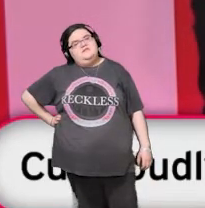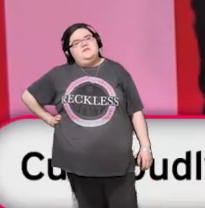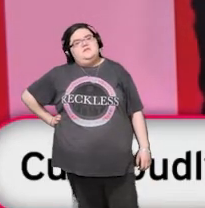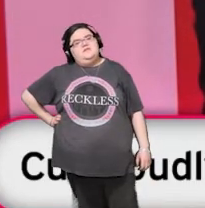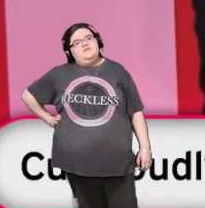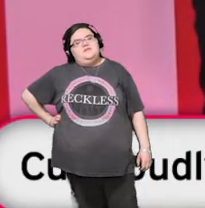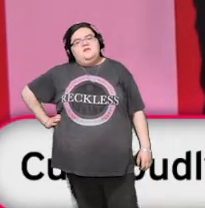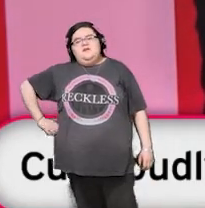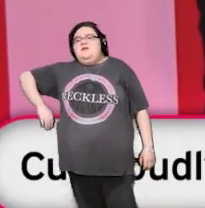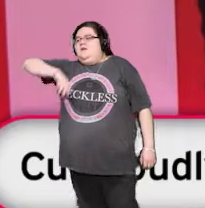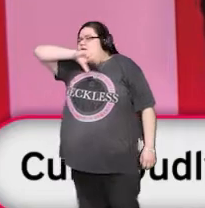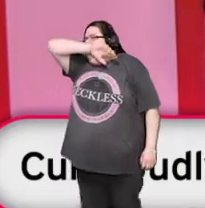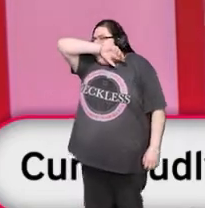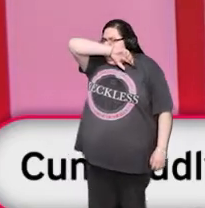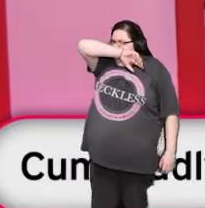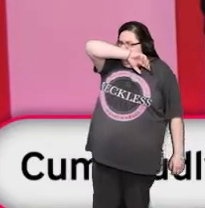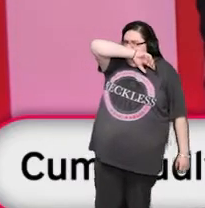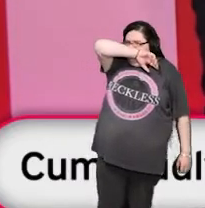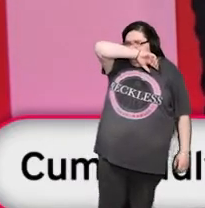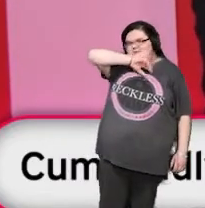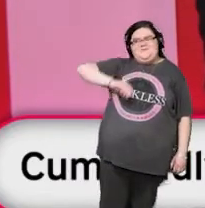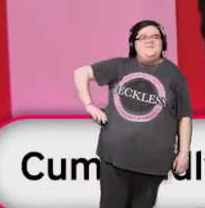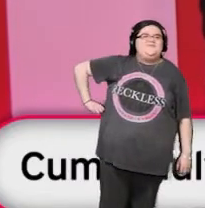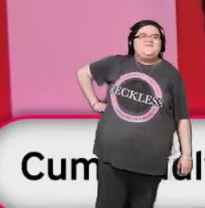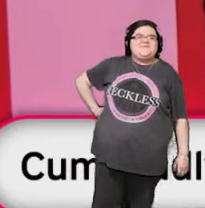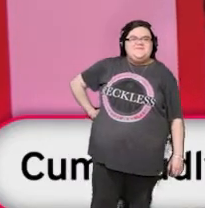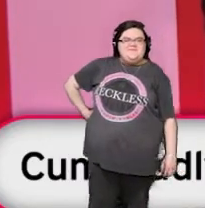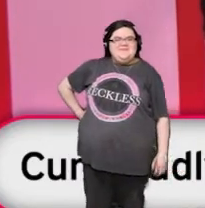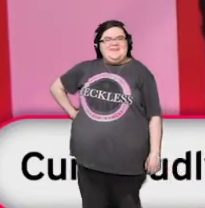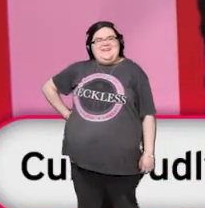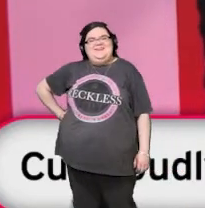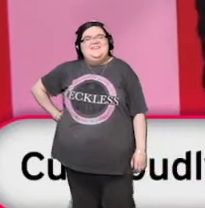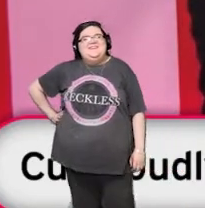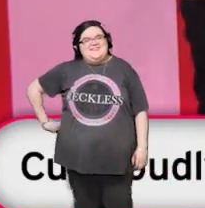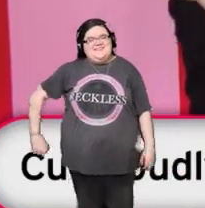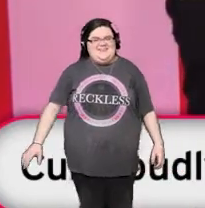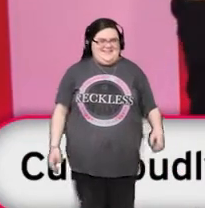you're shitting and you're coming in. That could be an extra one.